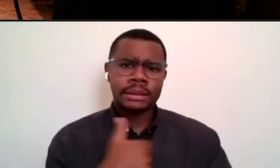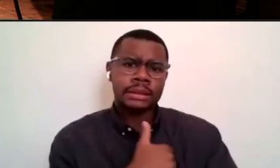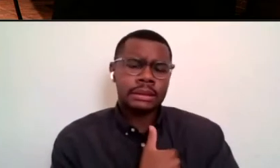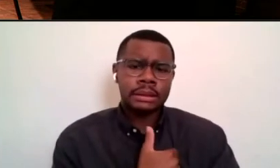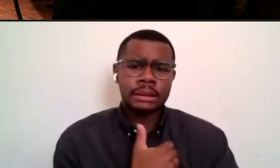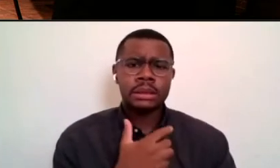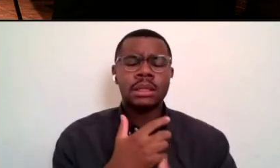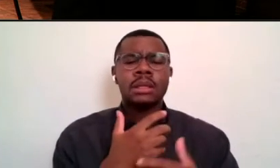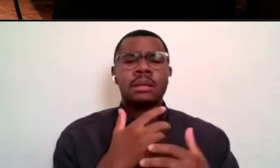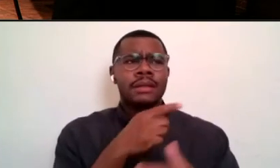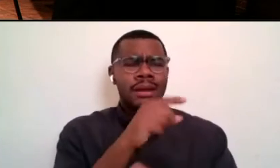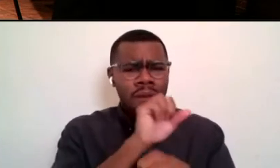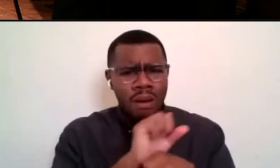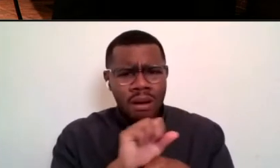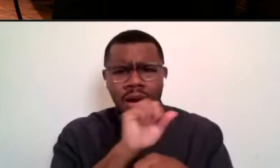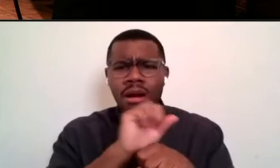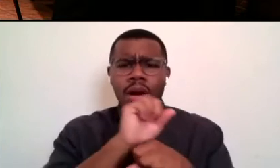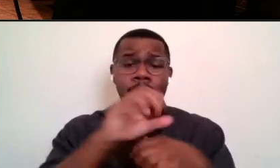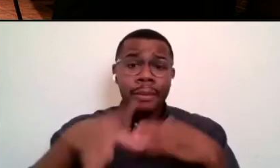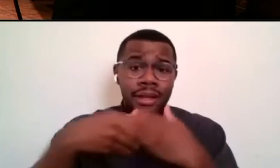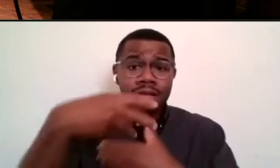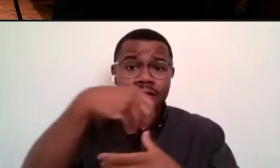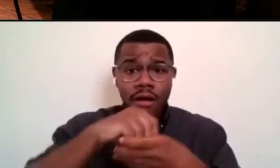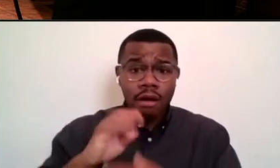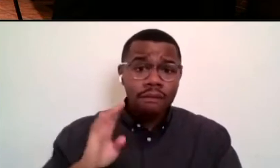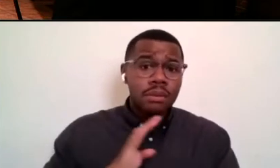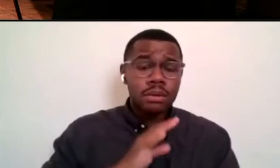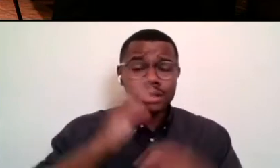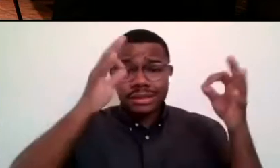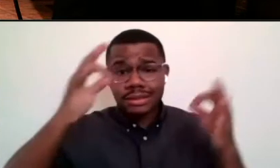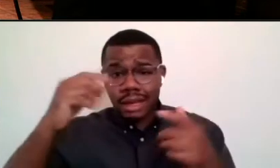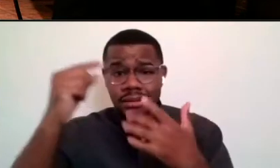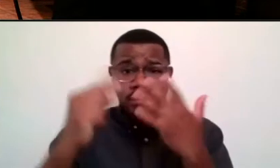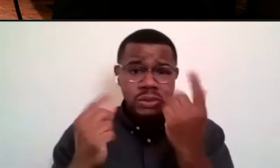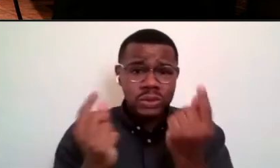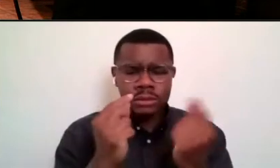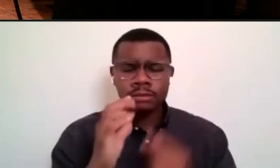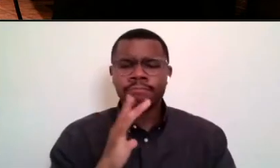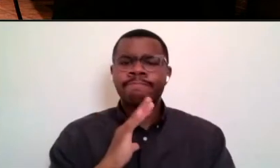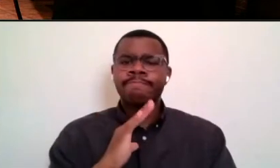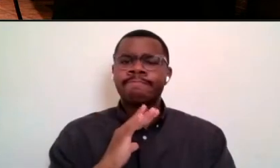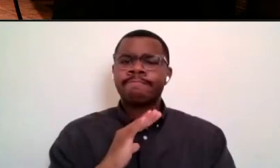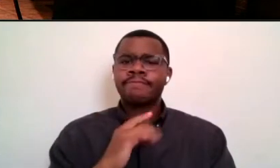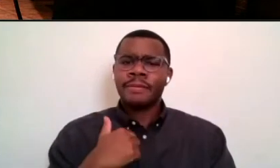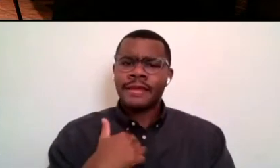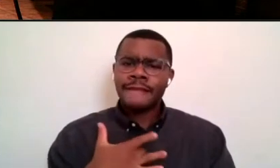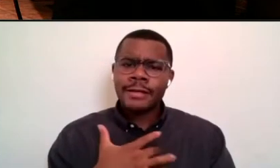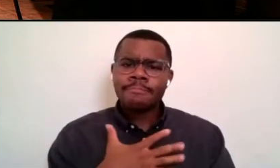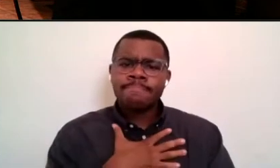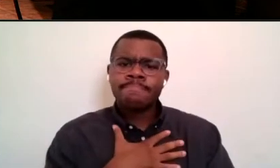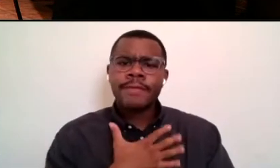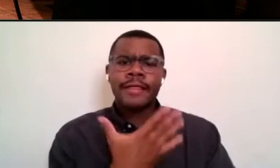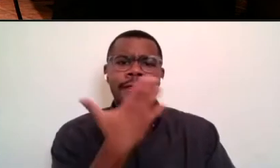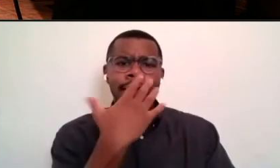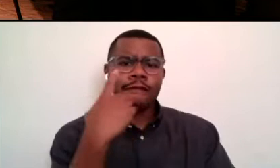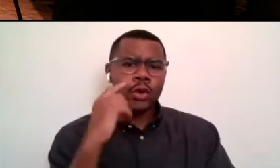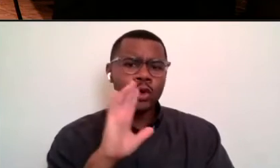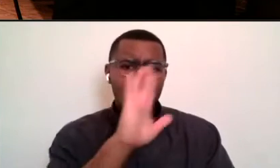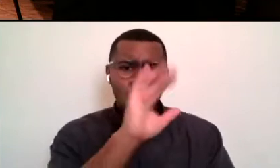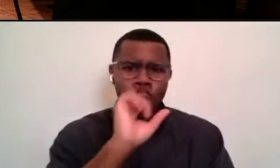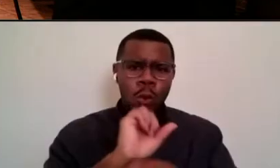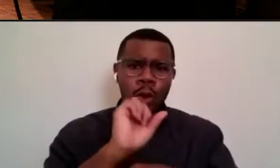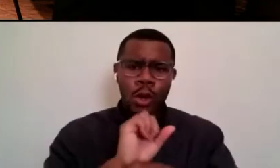I am incredibly grateful to both the work that you bring and the commitment and the passion, and also in terms